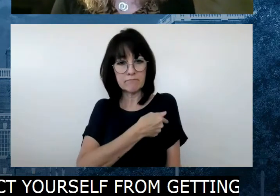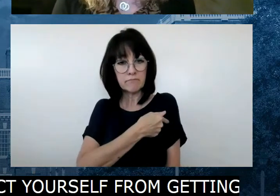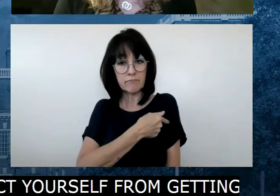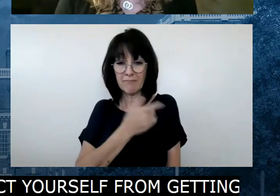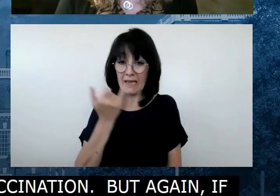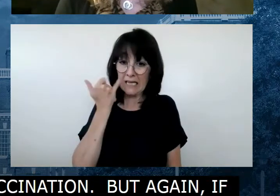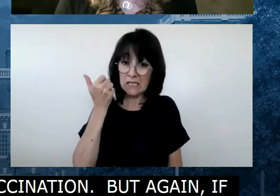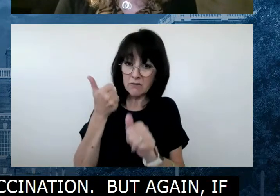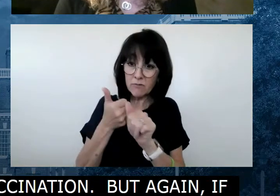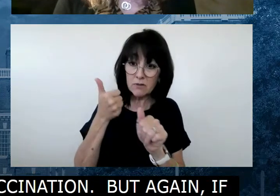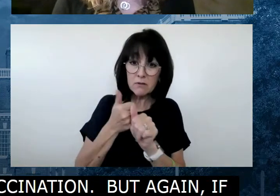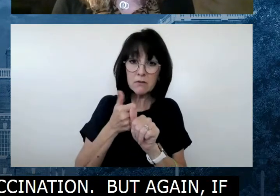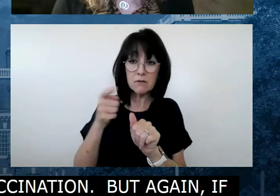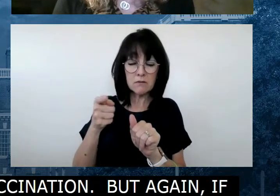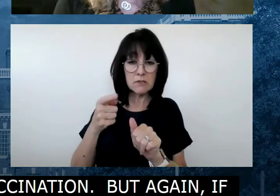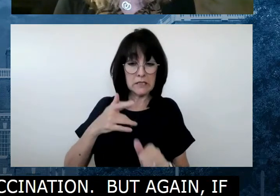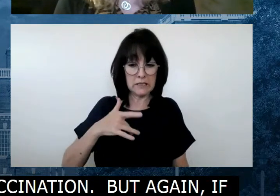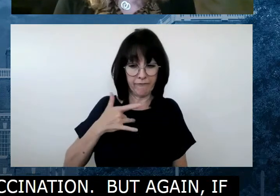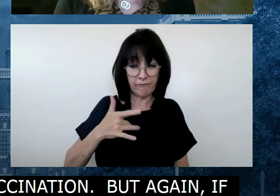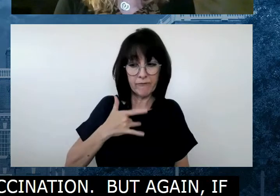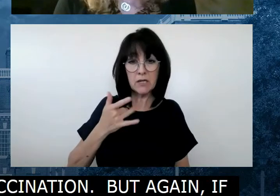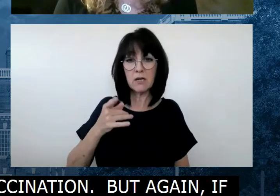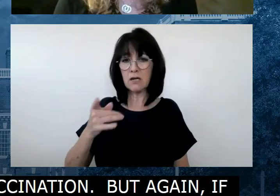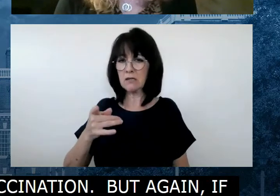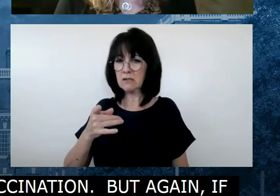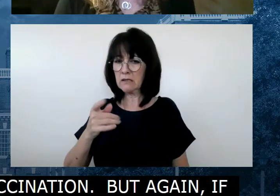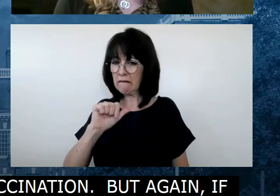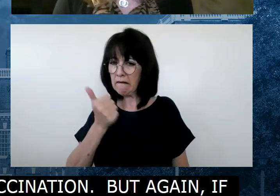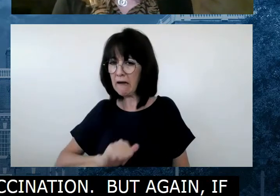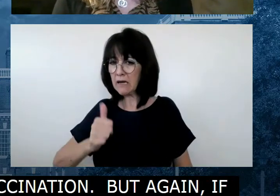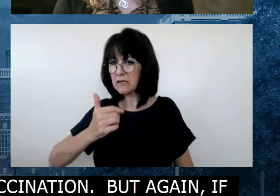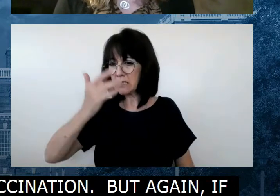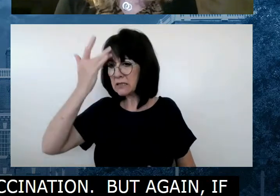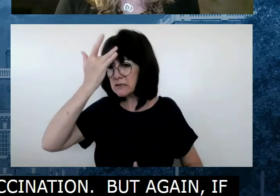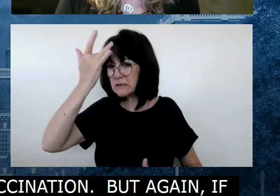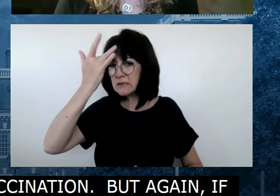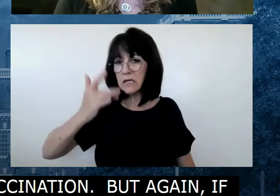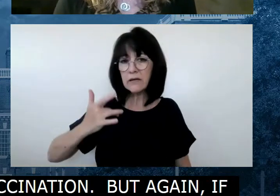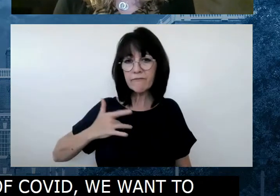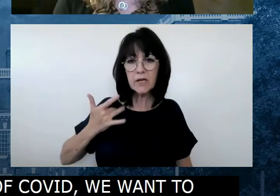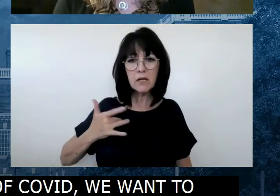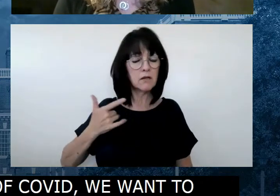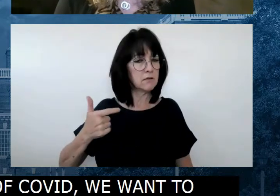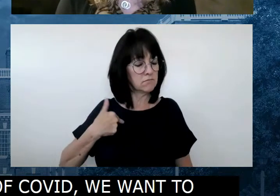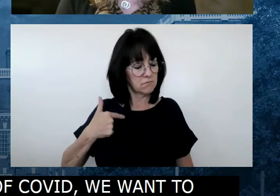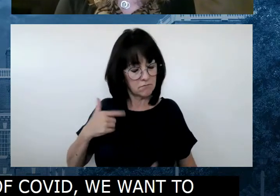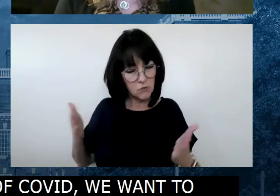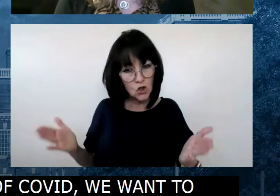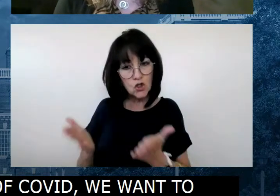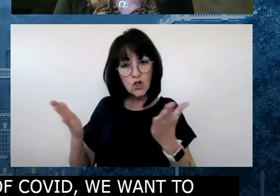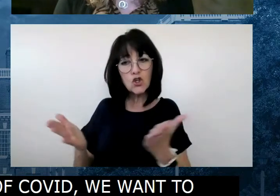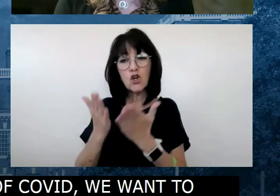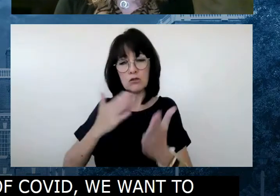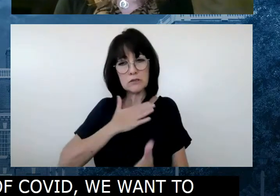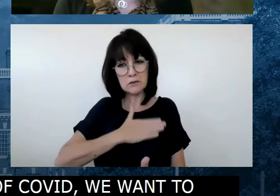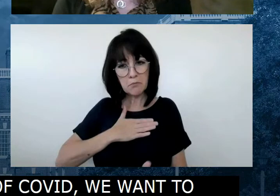any symptoms of COVID, we want to strongly encourage you to get tested. So please keep that in mind. You can visit